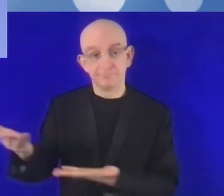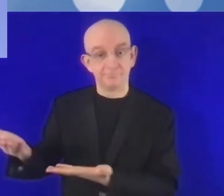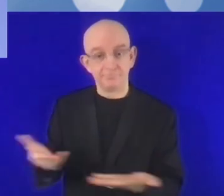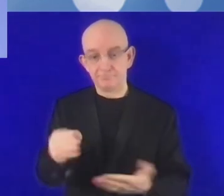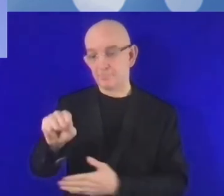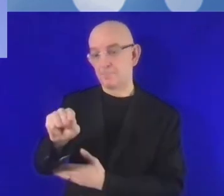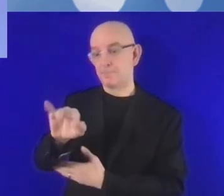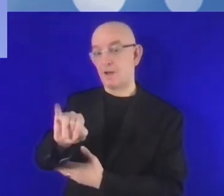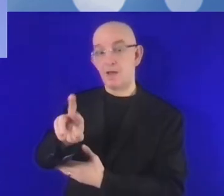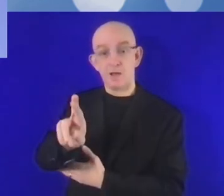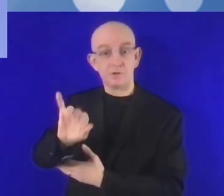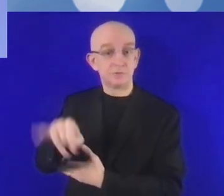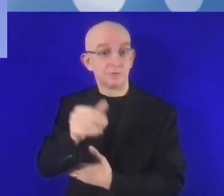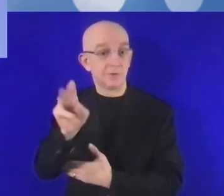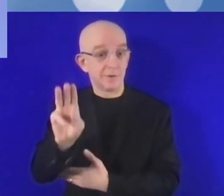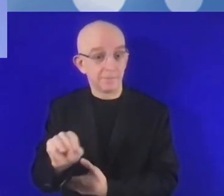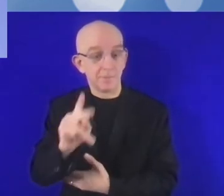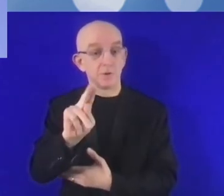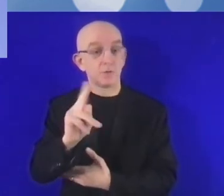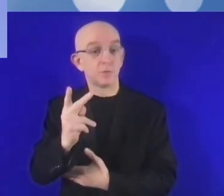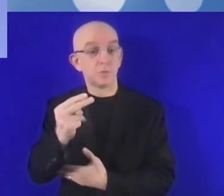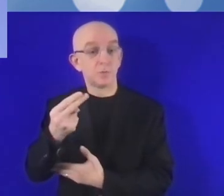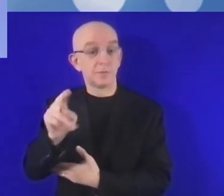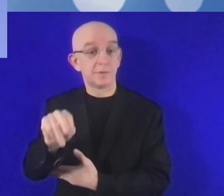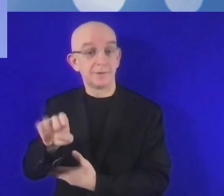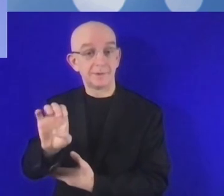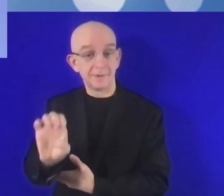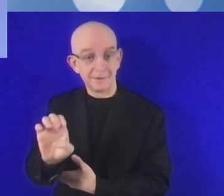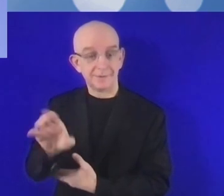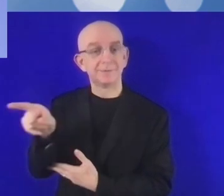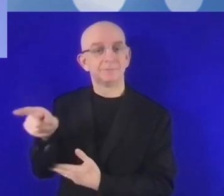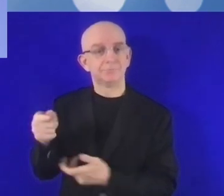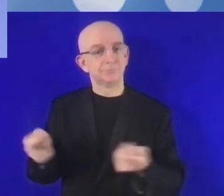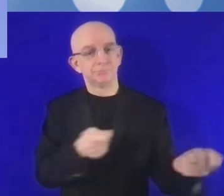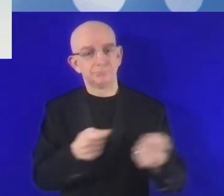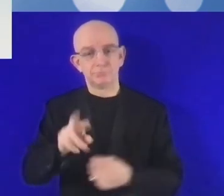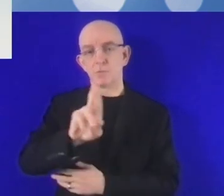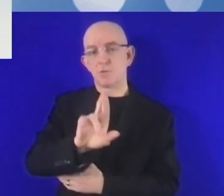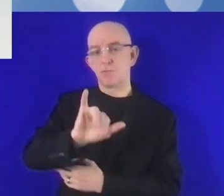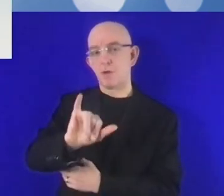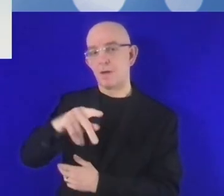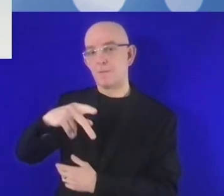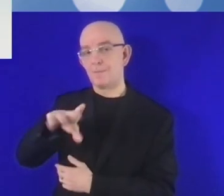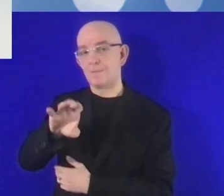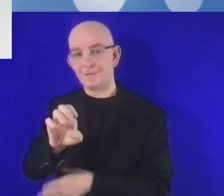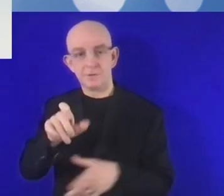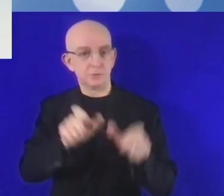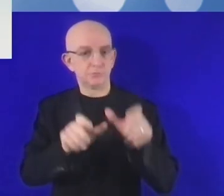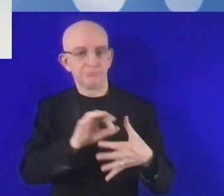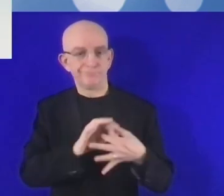participants of the IGF 2021 in Katowice. Miriam, do you hear us? Hello, good morning. Me